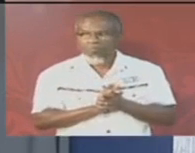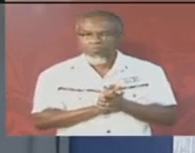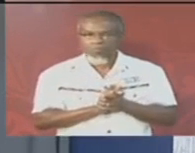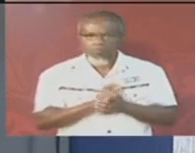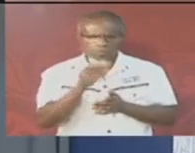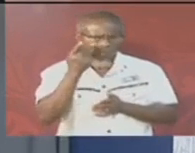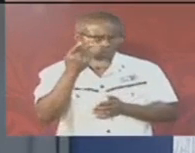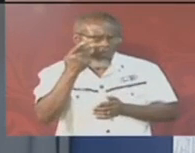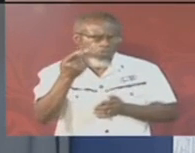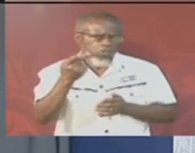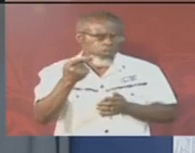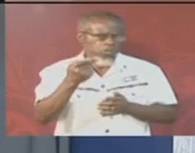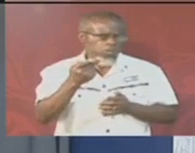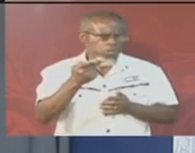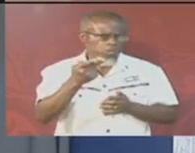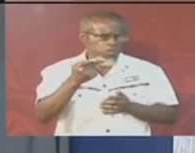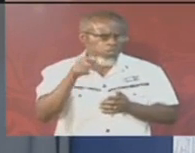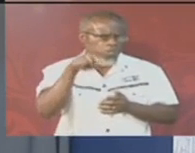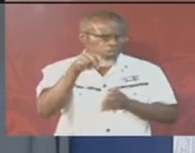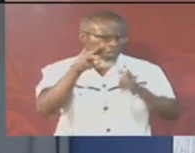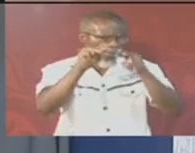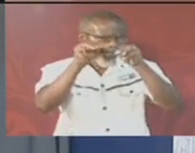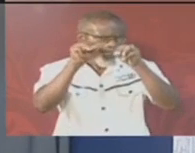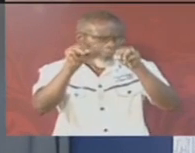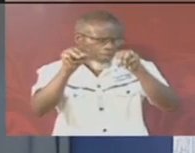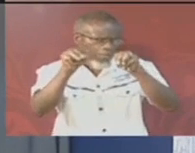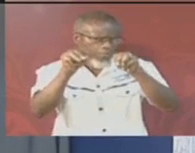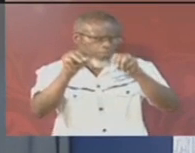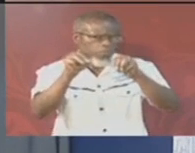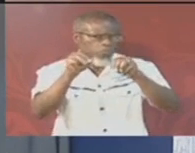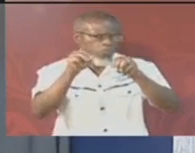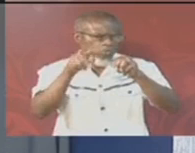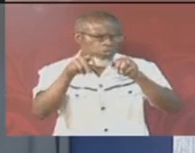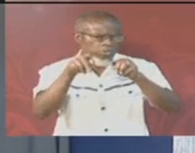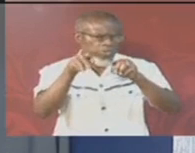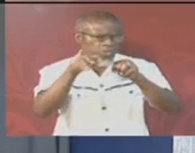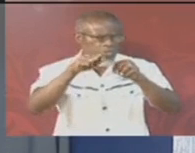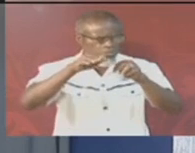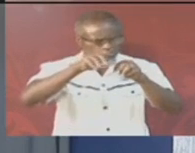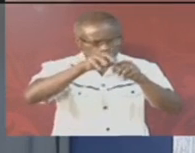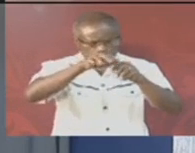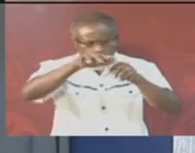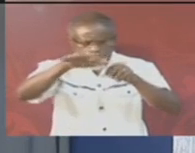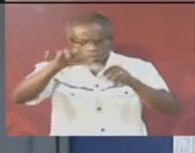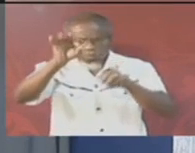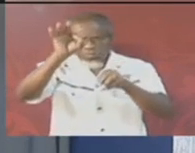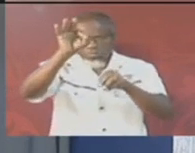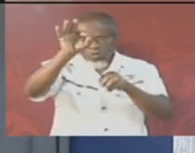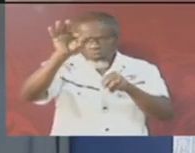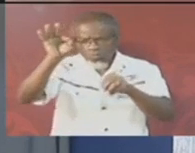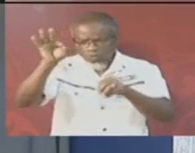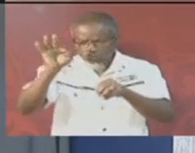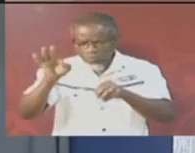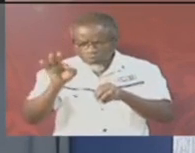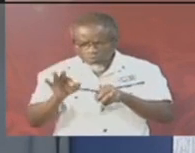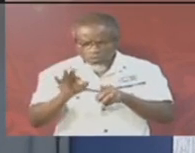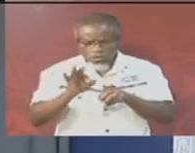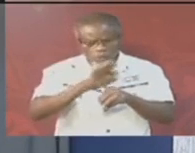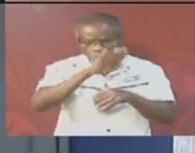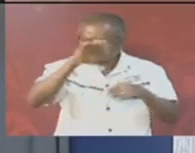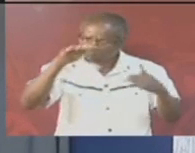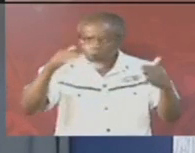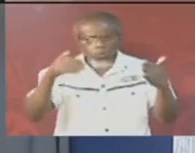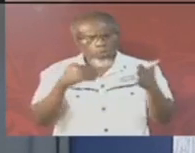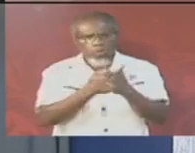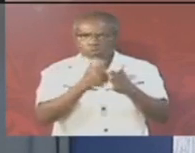the in that map was a distribution of those points across all of the counties, and it is really just